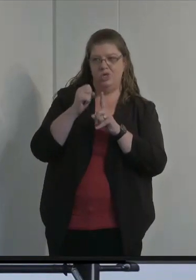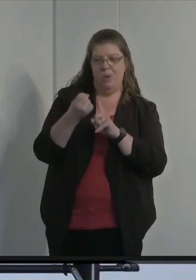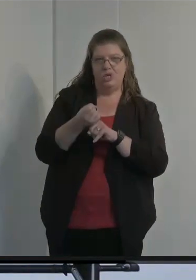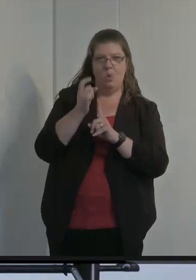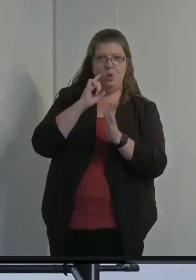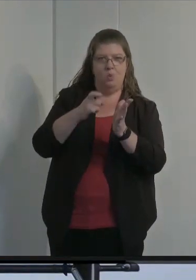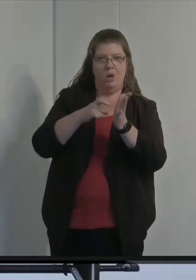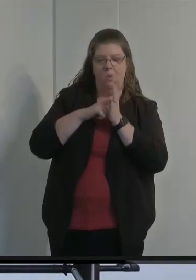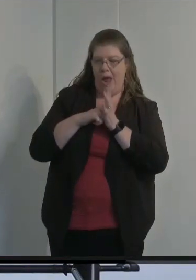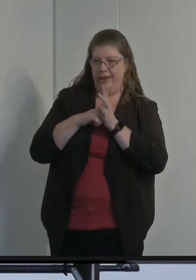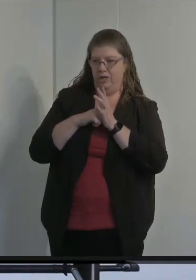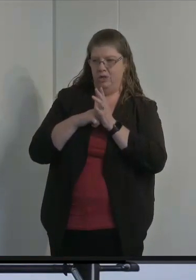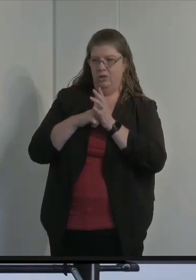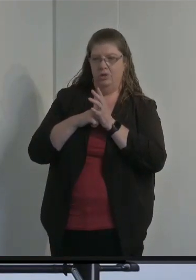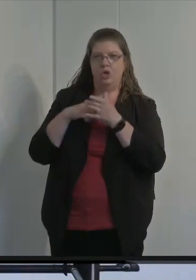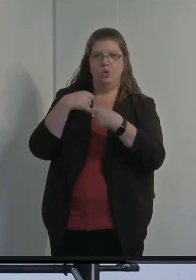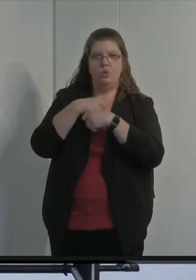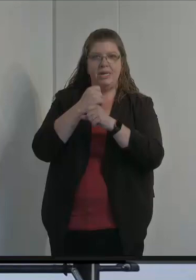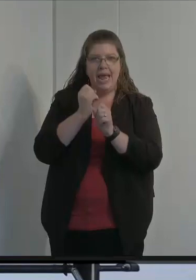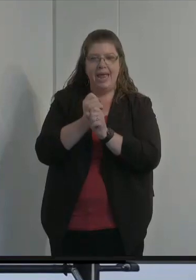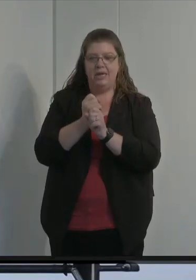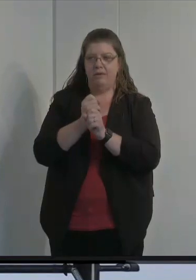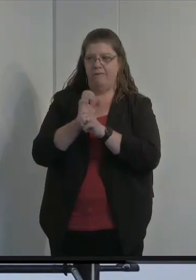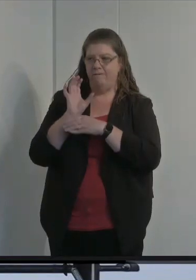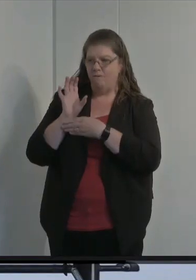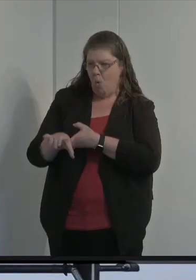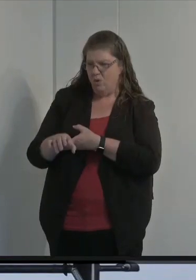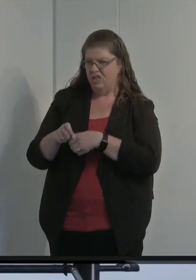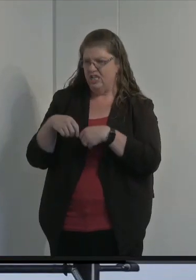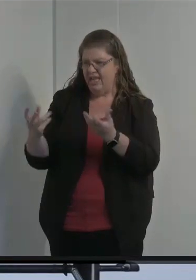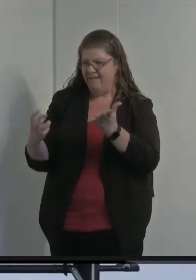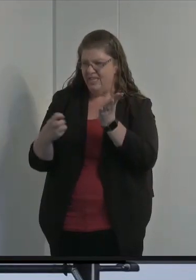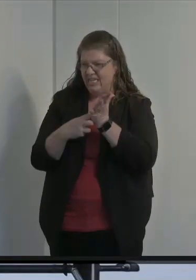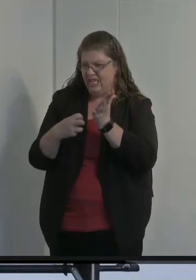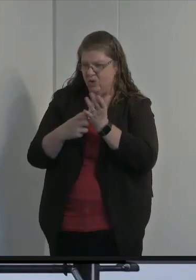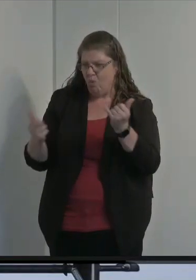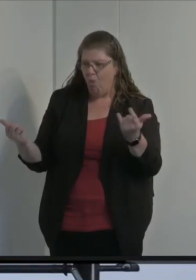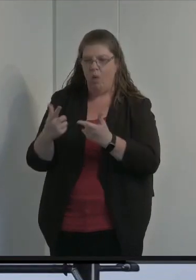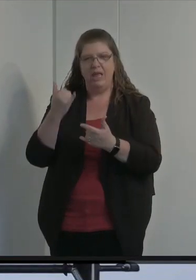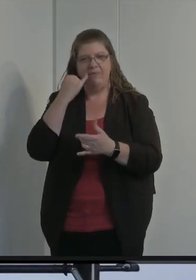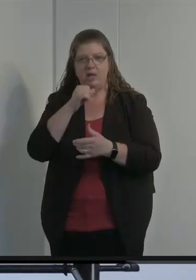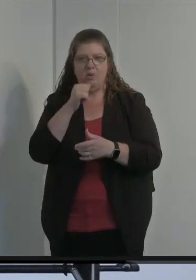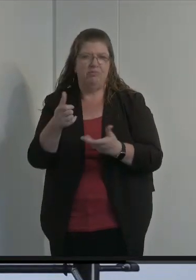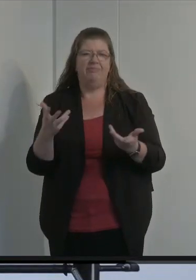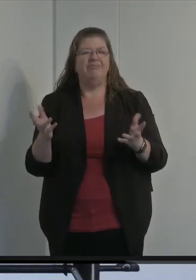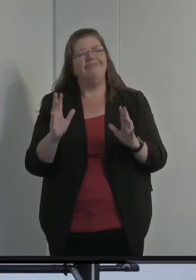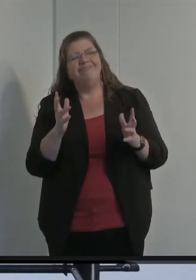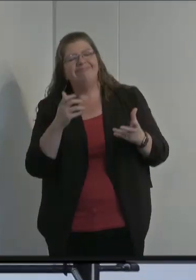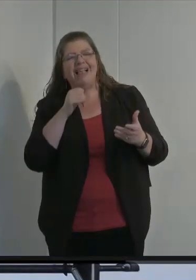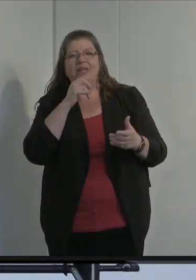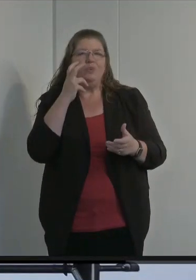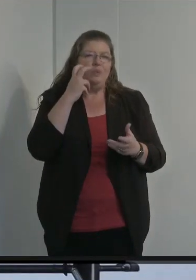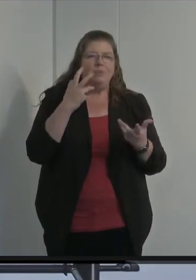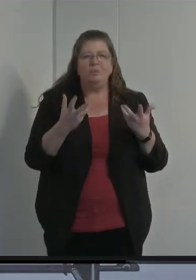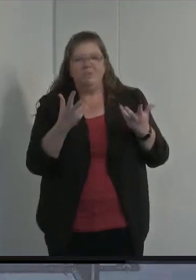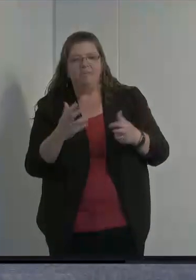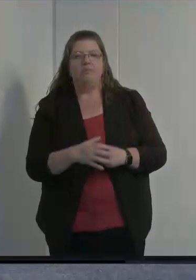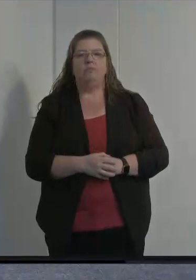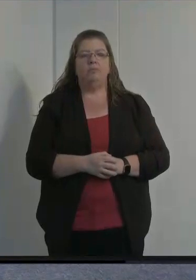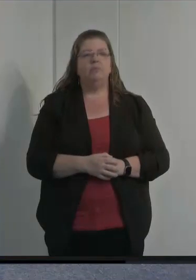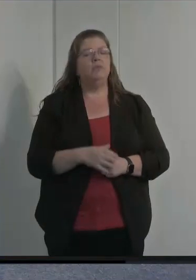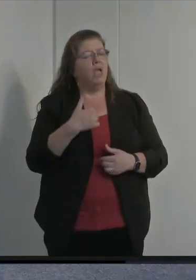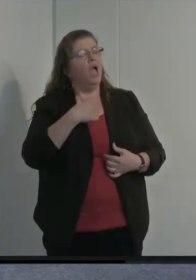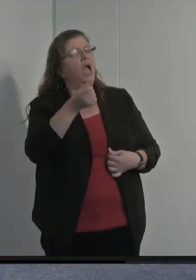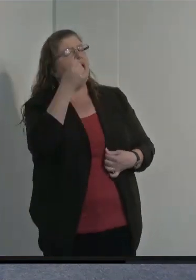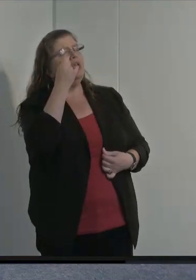would require creating a coercive enforcement strategy to solve. I hear you. I mean, I